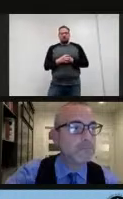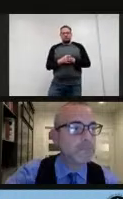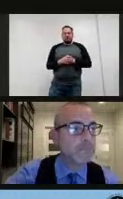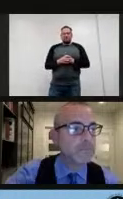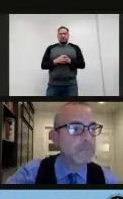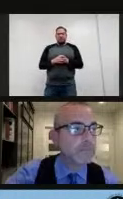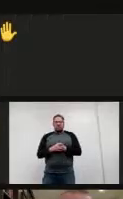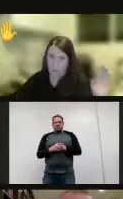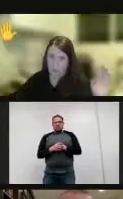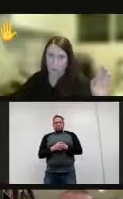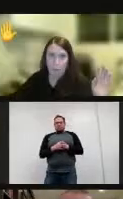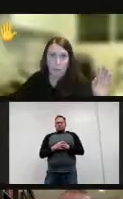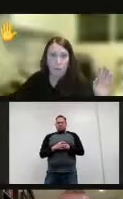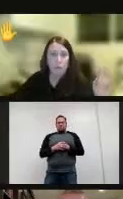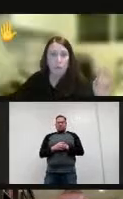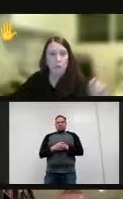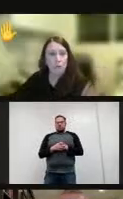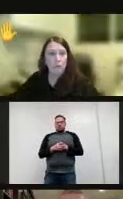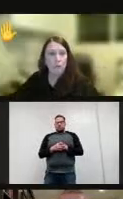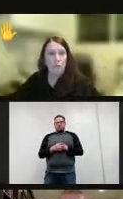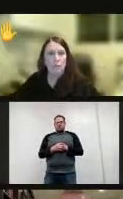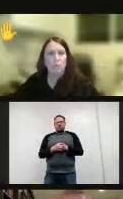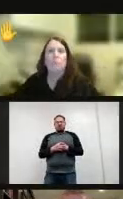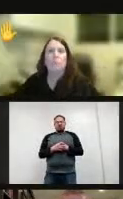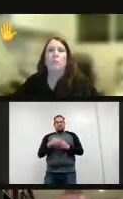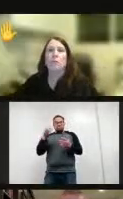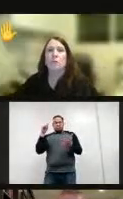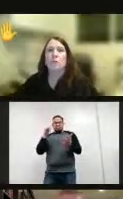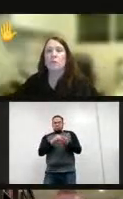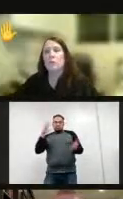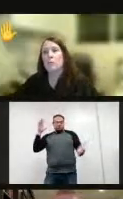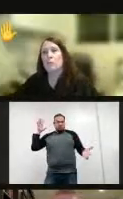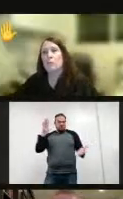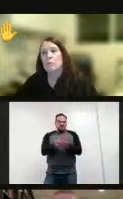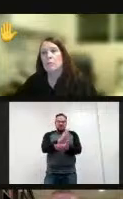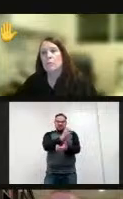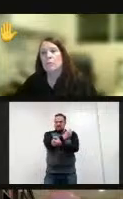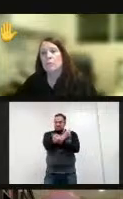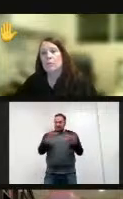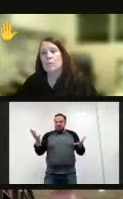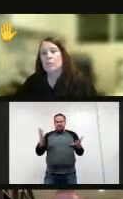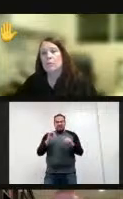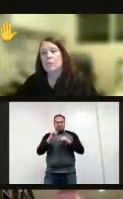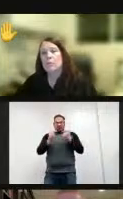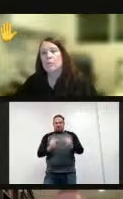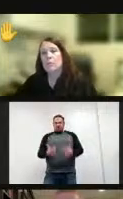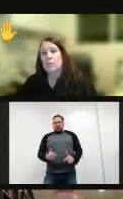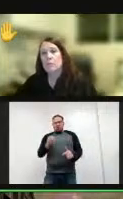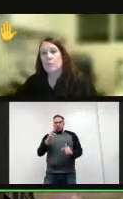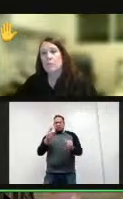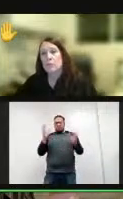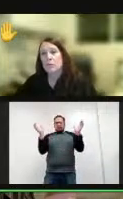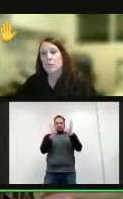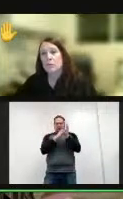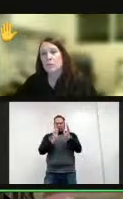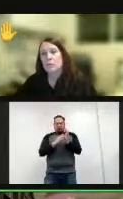So do we just take the document as a whole and do round robin, or do you want to break it into chunks? No,